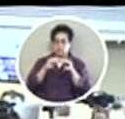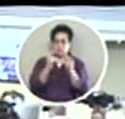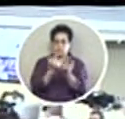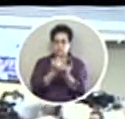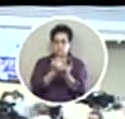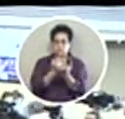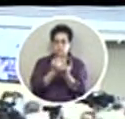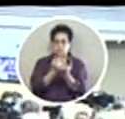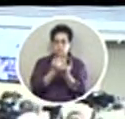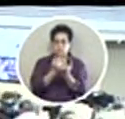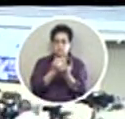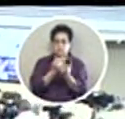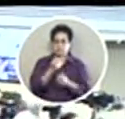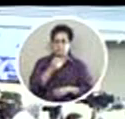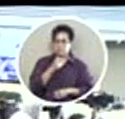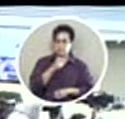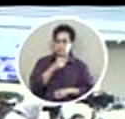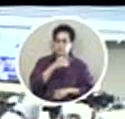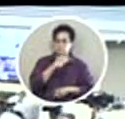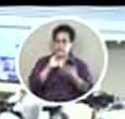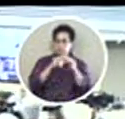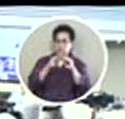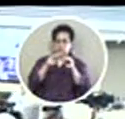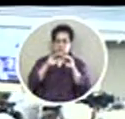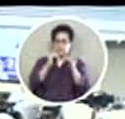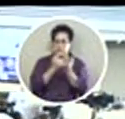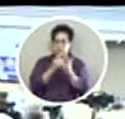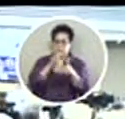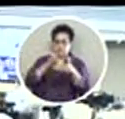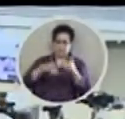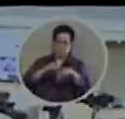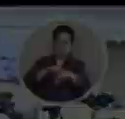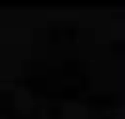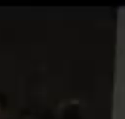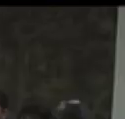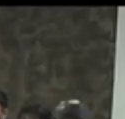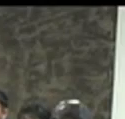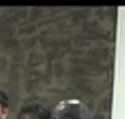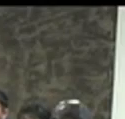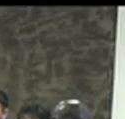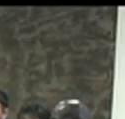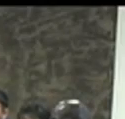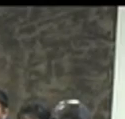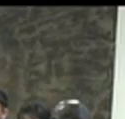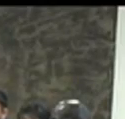all those in favor? City Council is adjourned at 2:20 p.m.